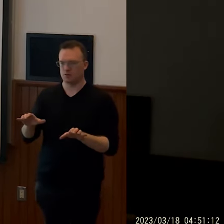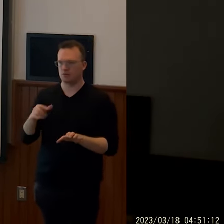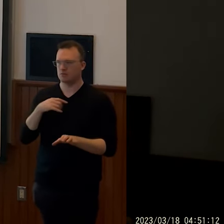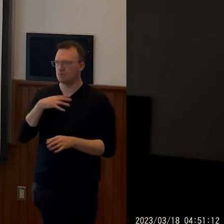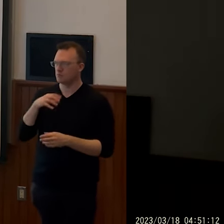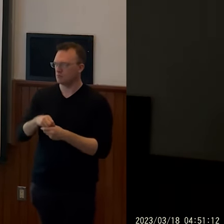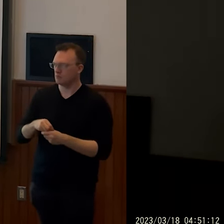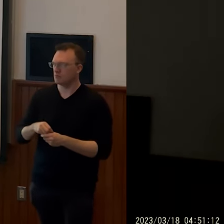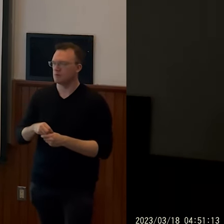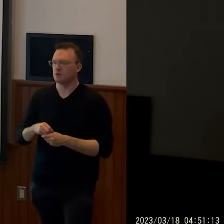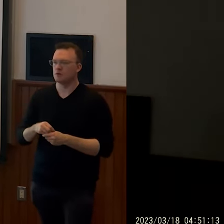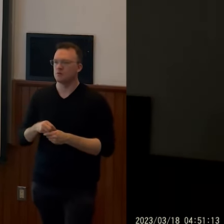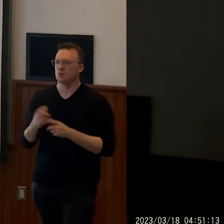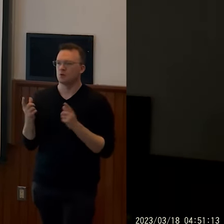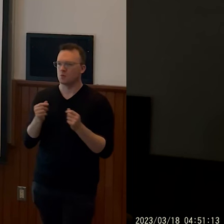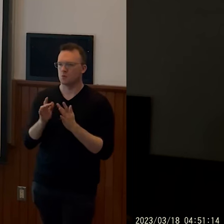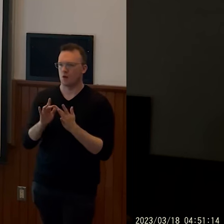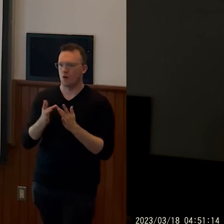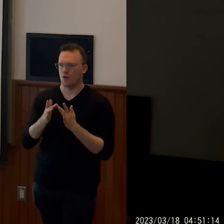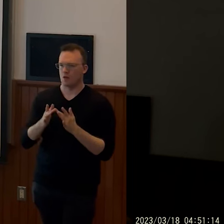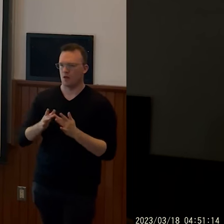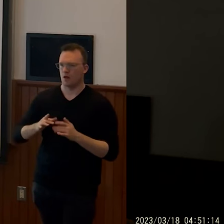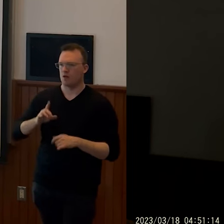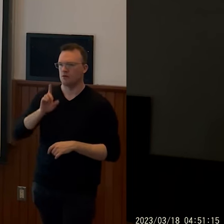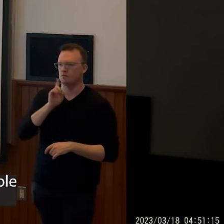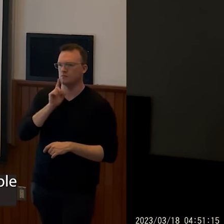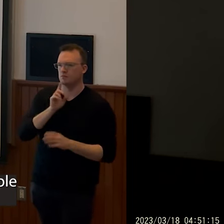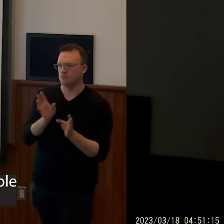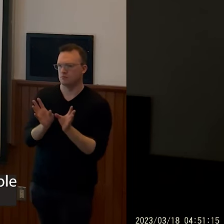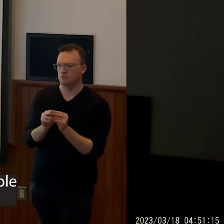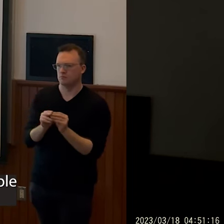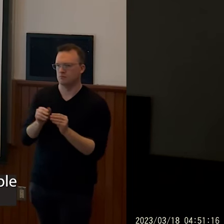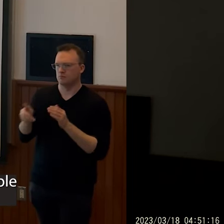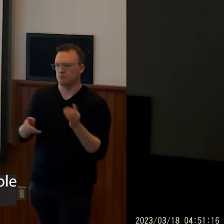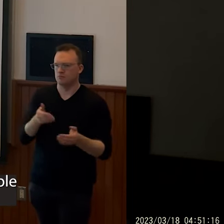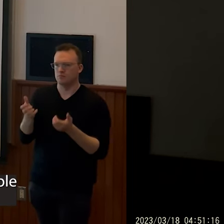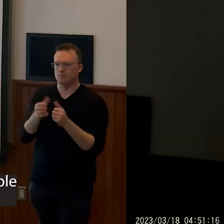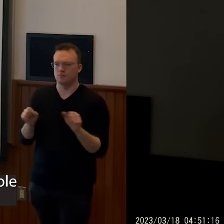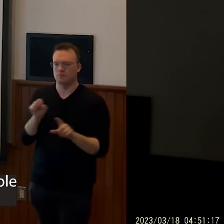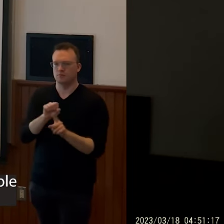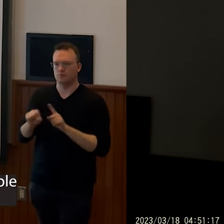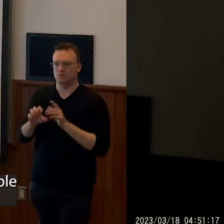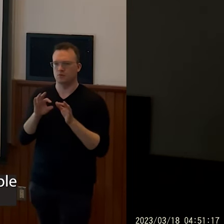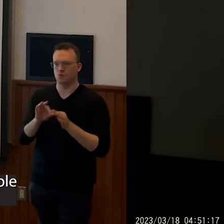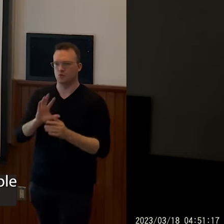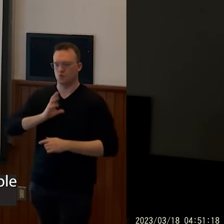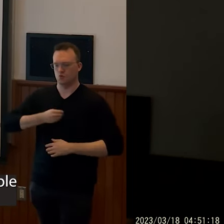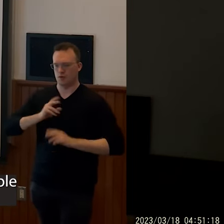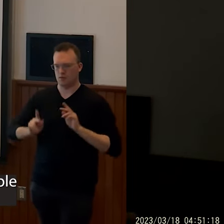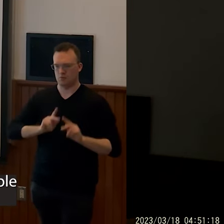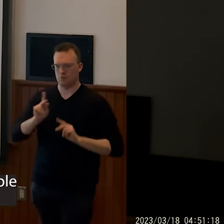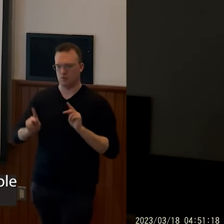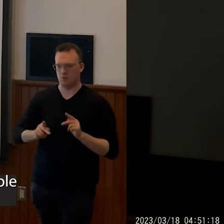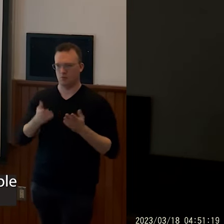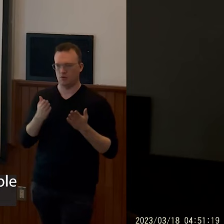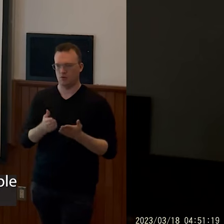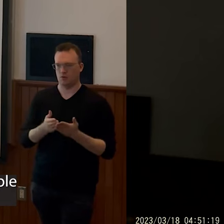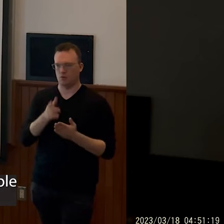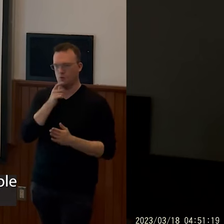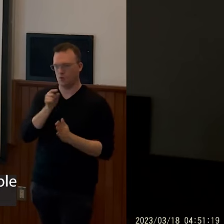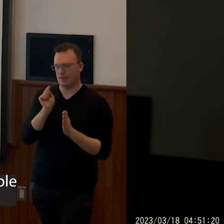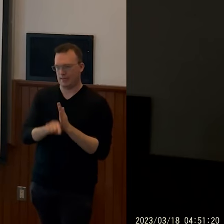these kind of online virtual session to take any case of the trans people that was